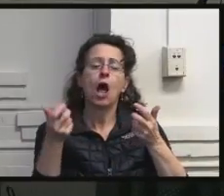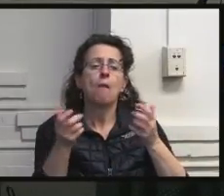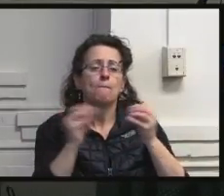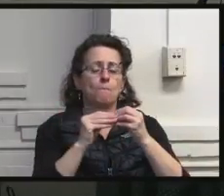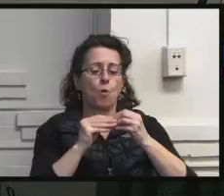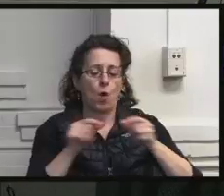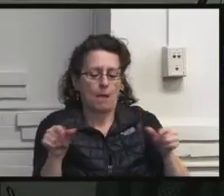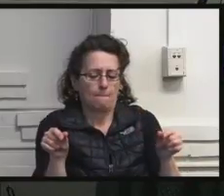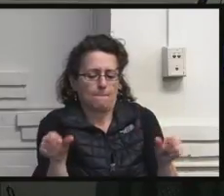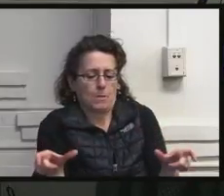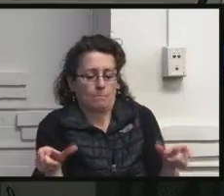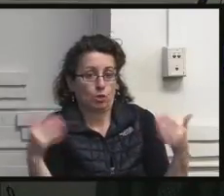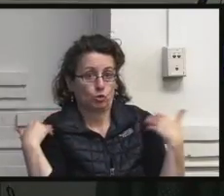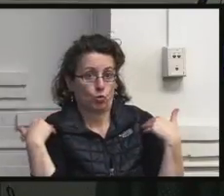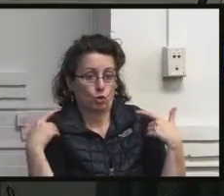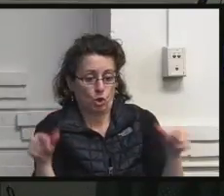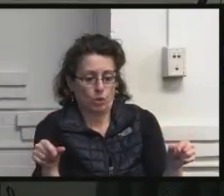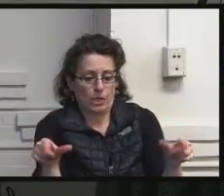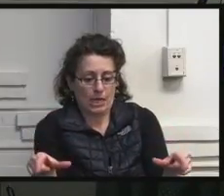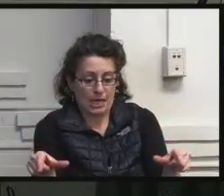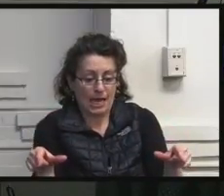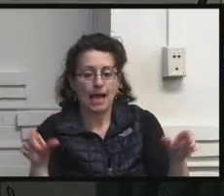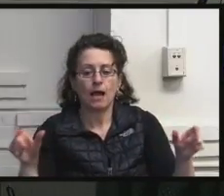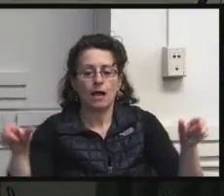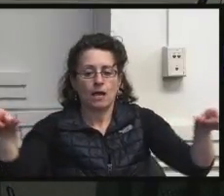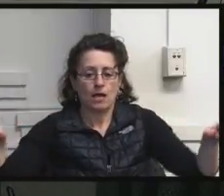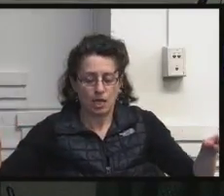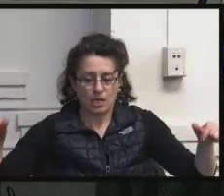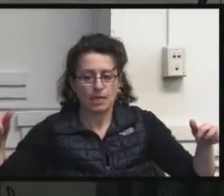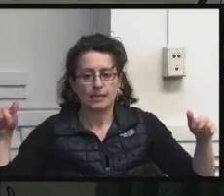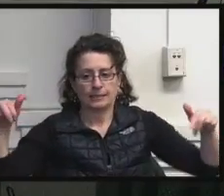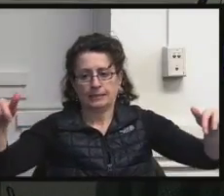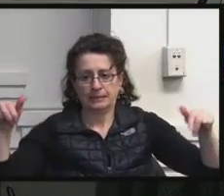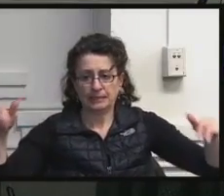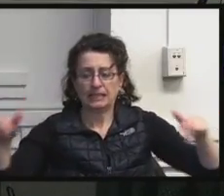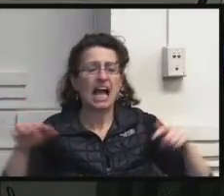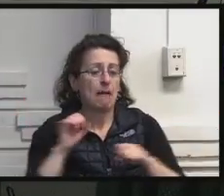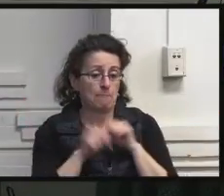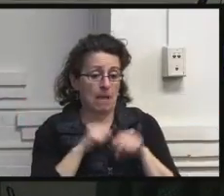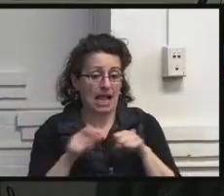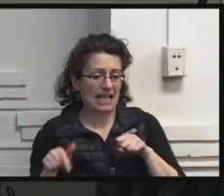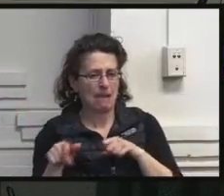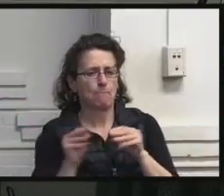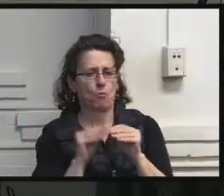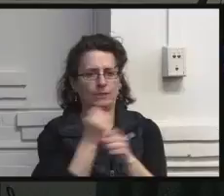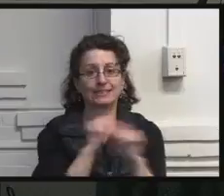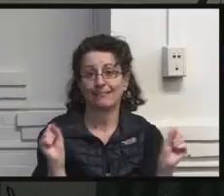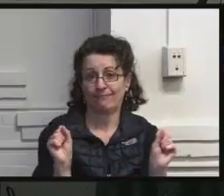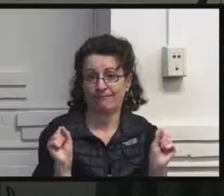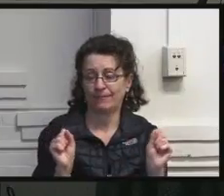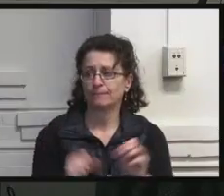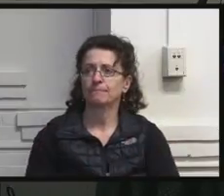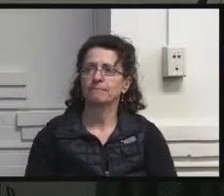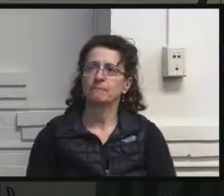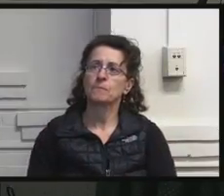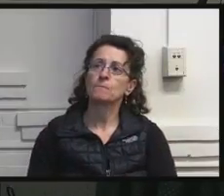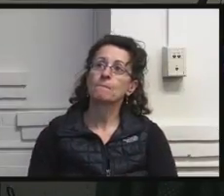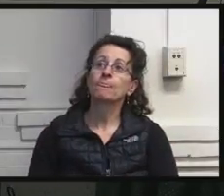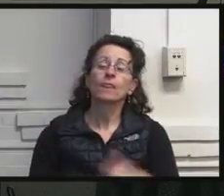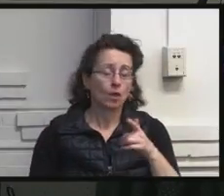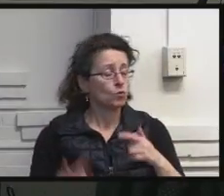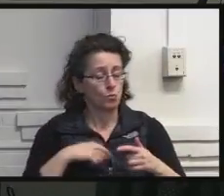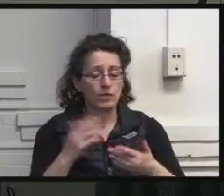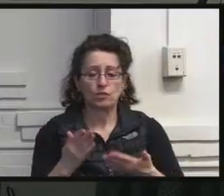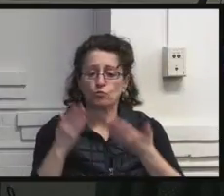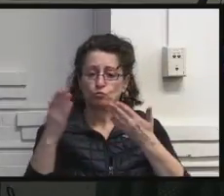side. So it will allow for a little bit more bike ped use. So we're recommending a deck replacement here.